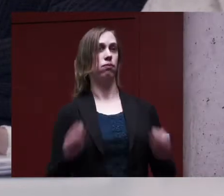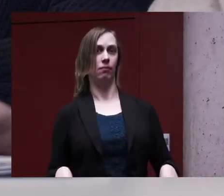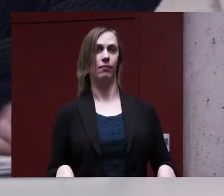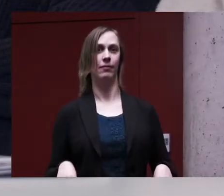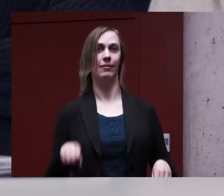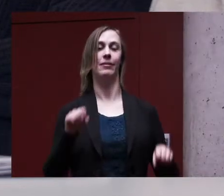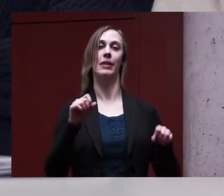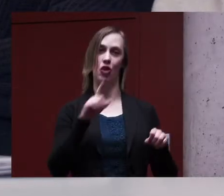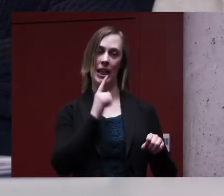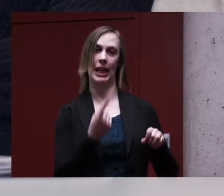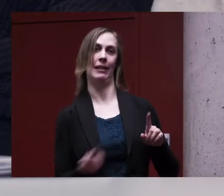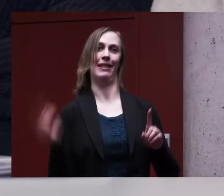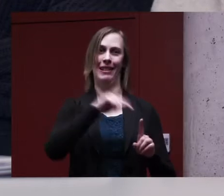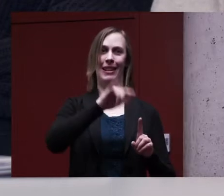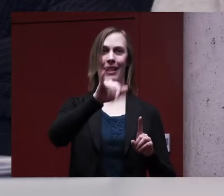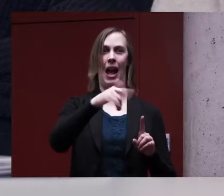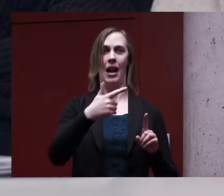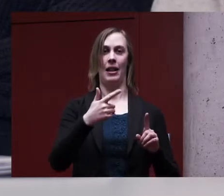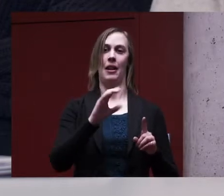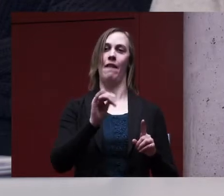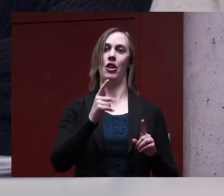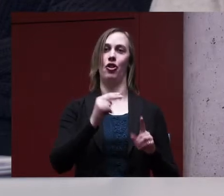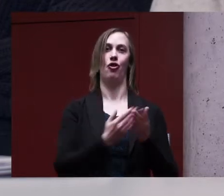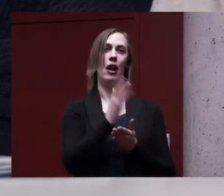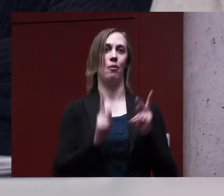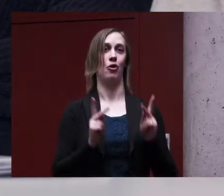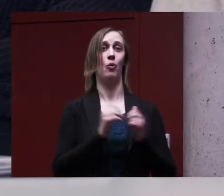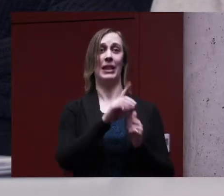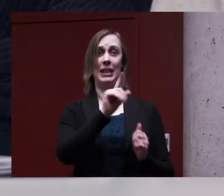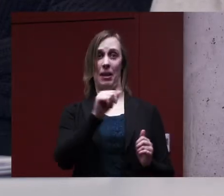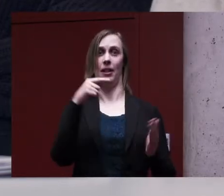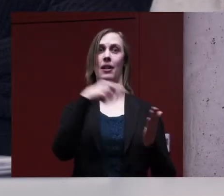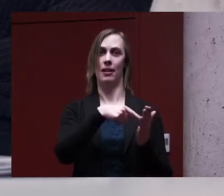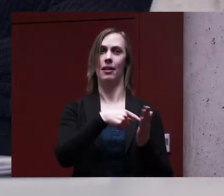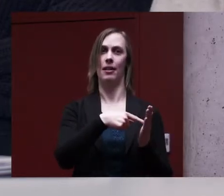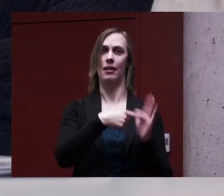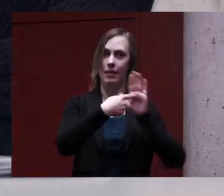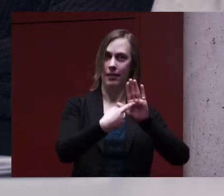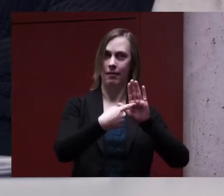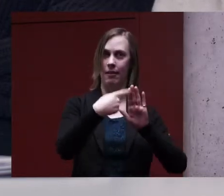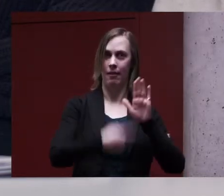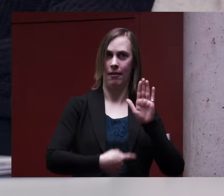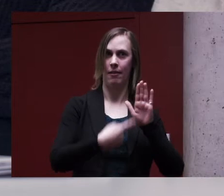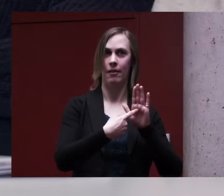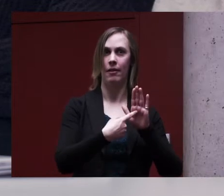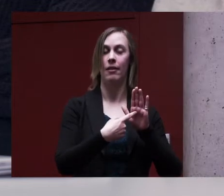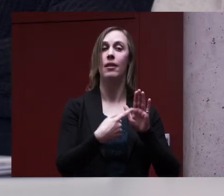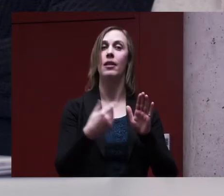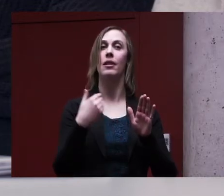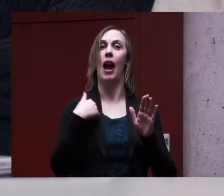of the Convention of the Rights of Persons with Disabilities, including the respect for inherent